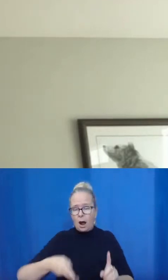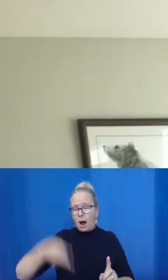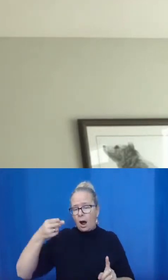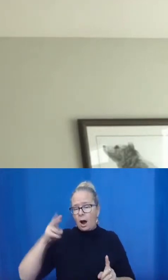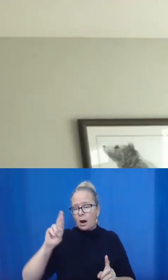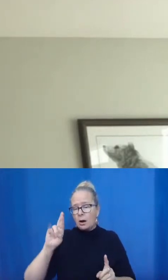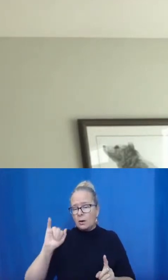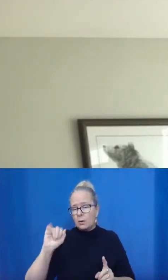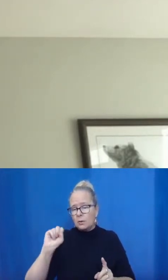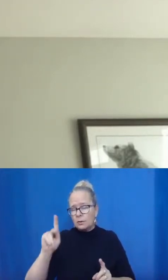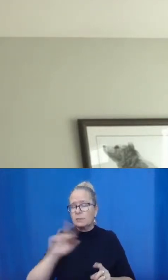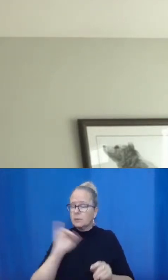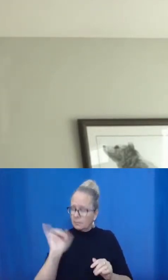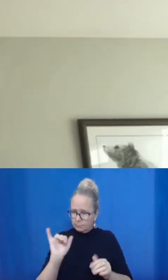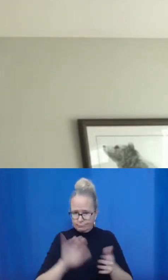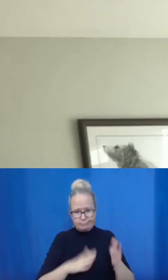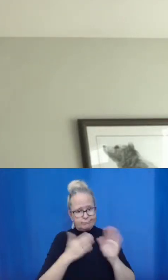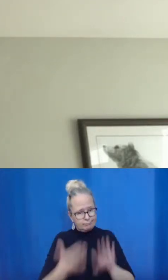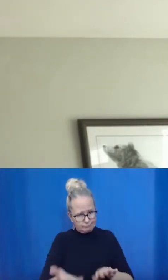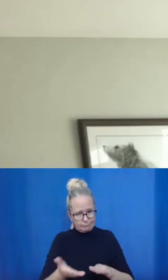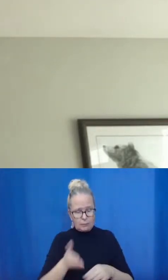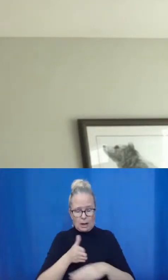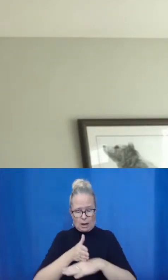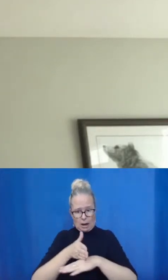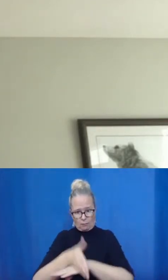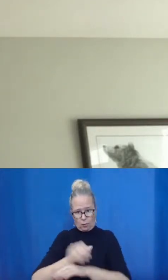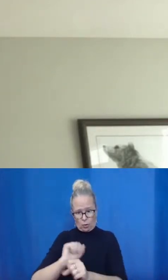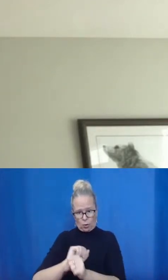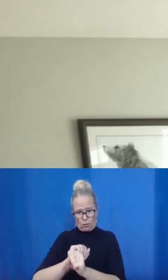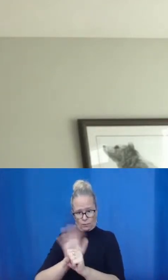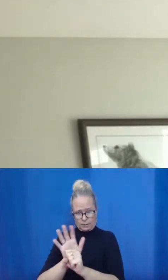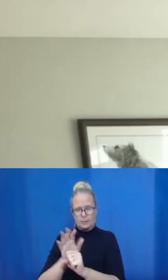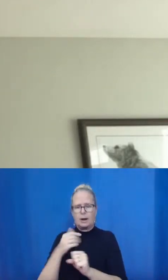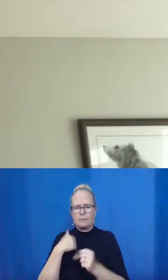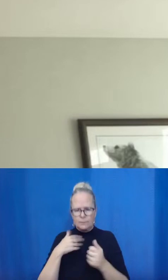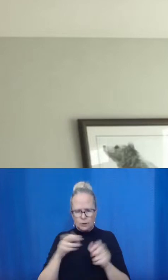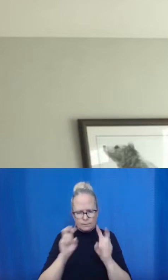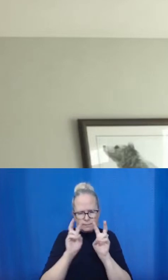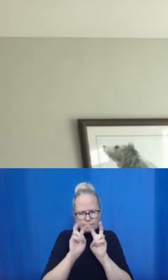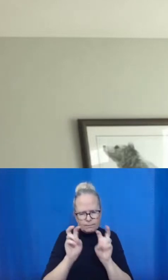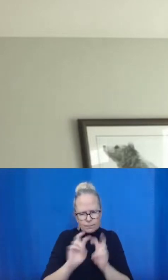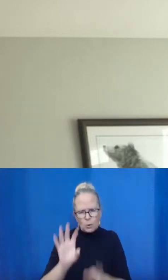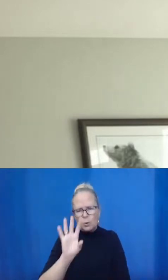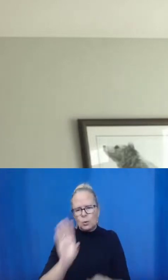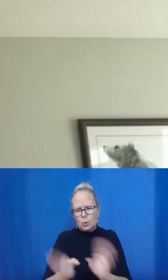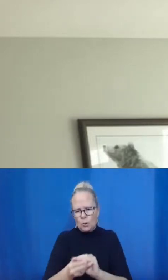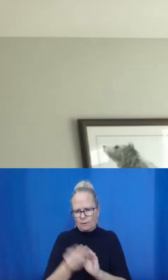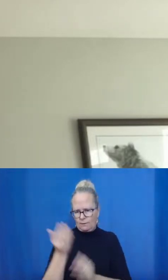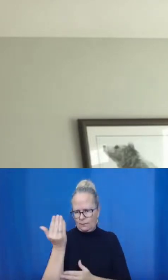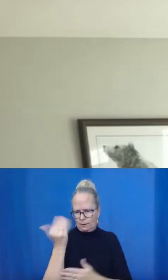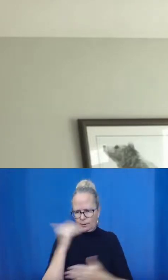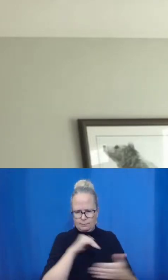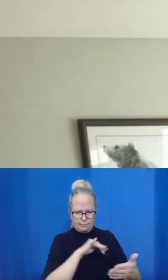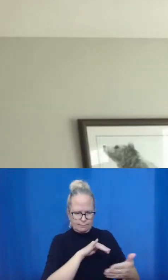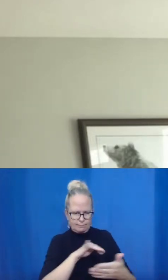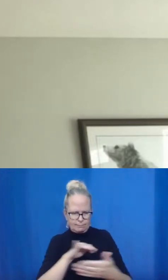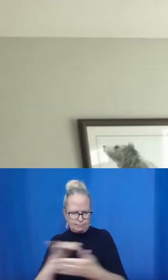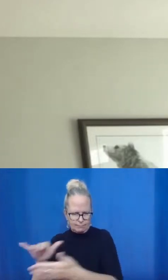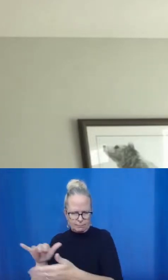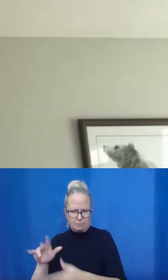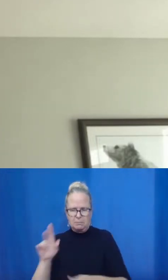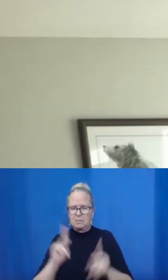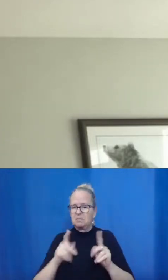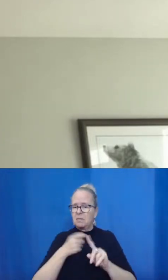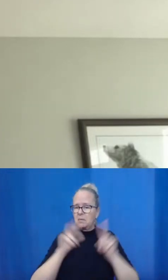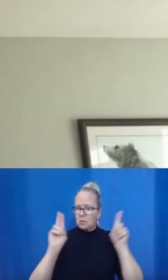fatality rate of COVID-19 for patients with cancer was 22.4%, with a 95% confidence interval of 17 to 28%.